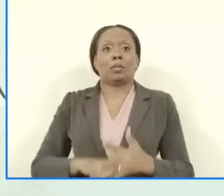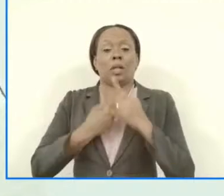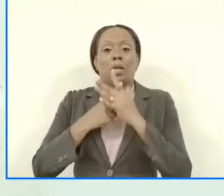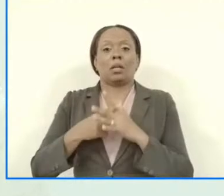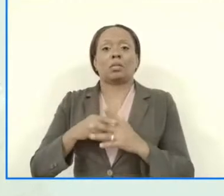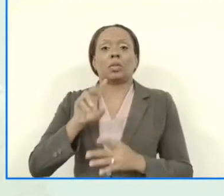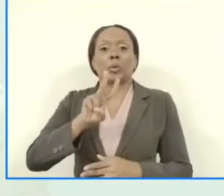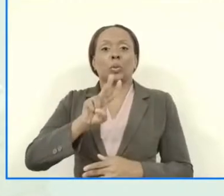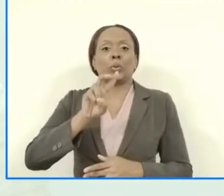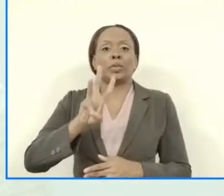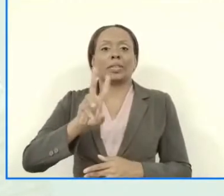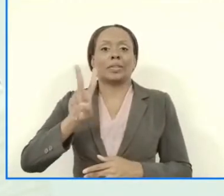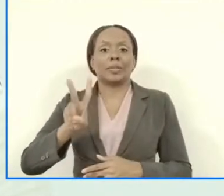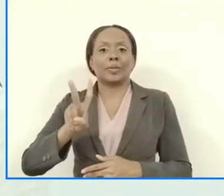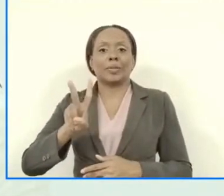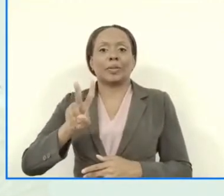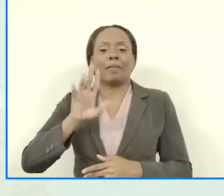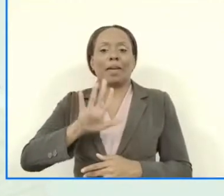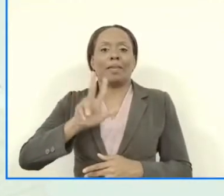hotlines